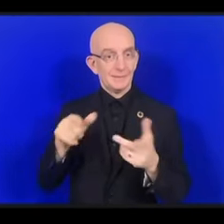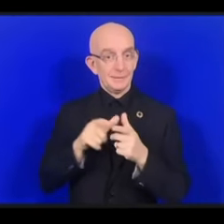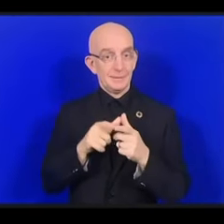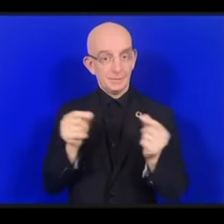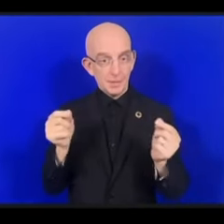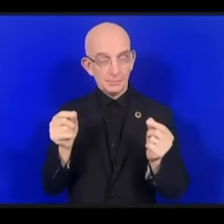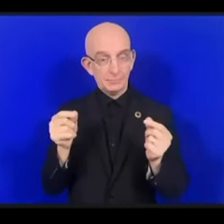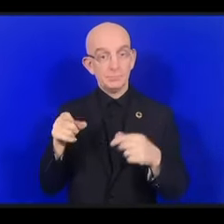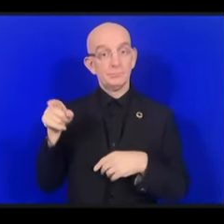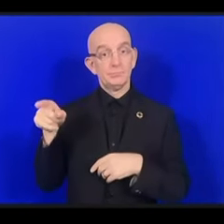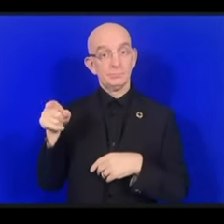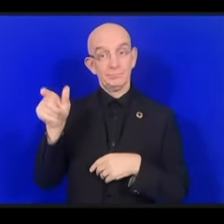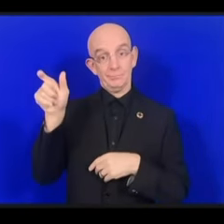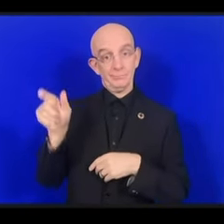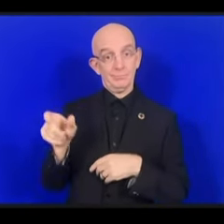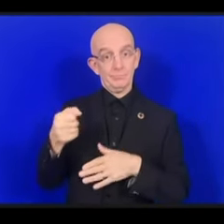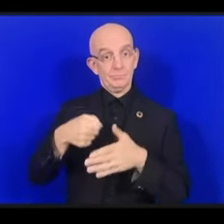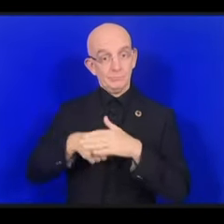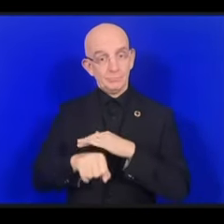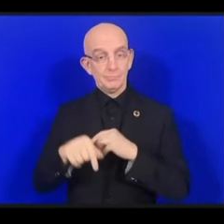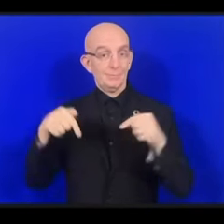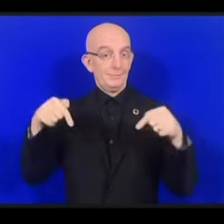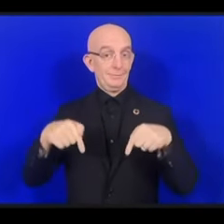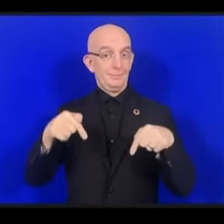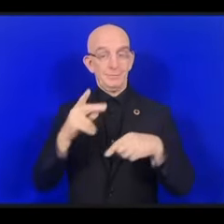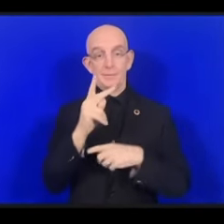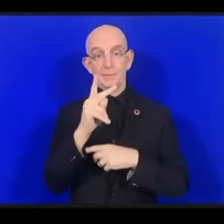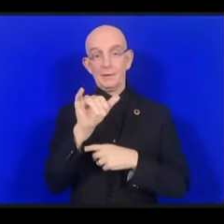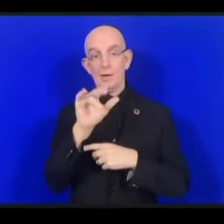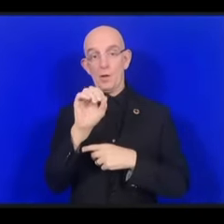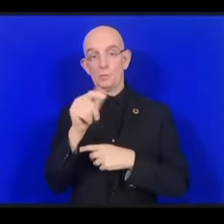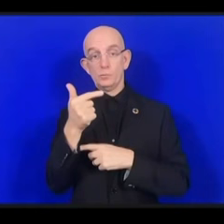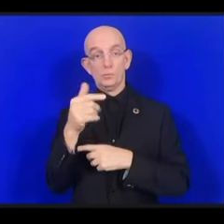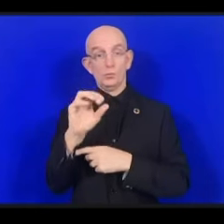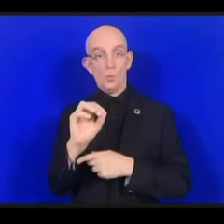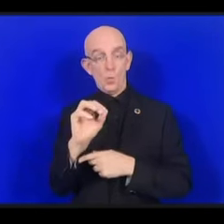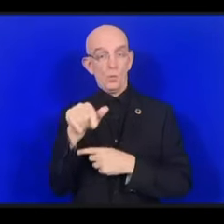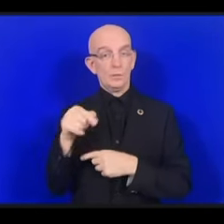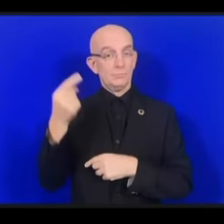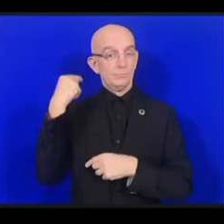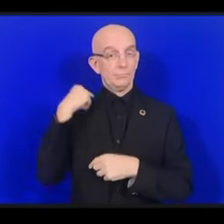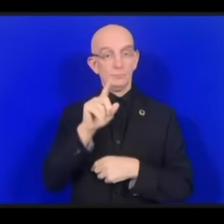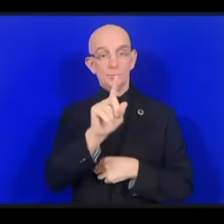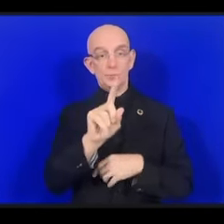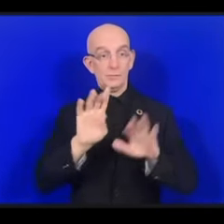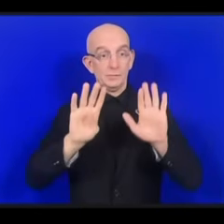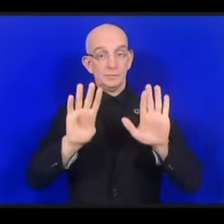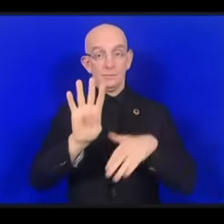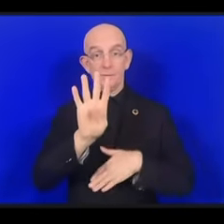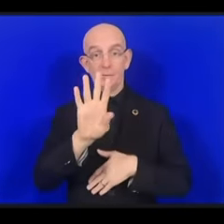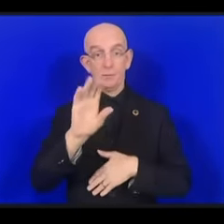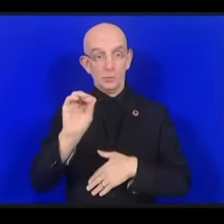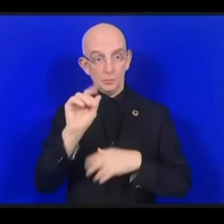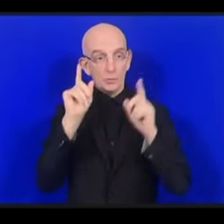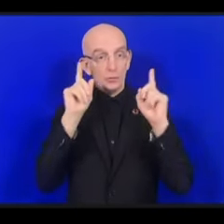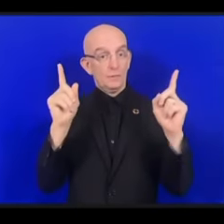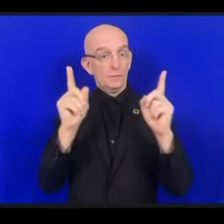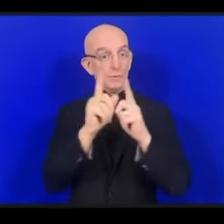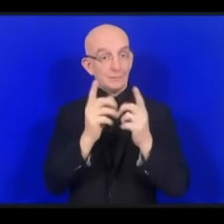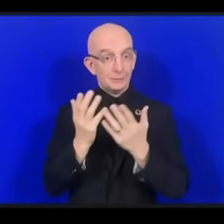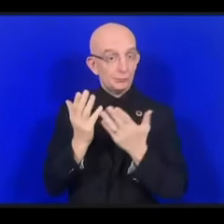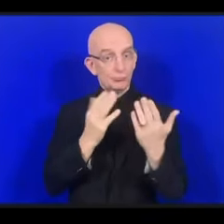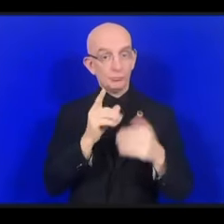1963, he held various positions, including the chief priest at Shinpukuji Temple and Taisenji